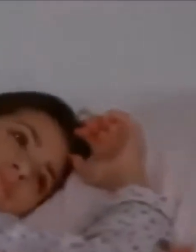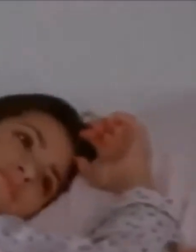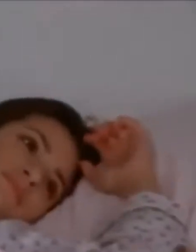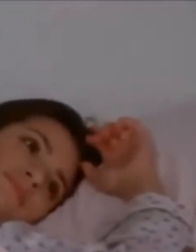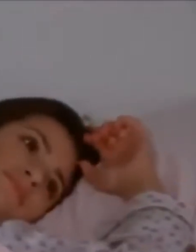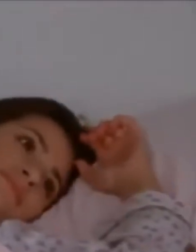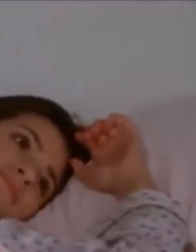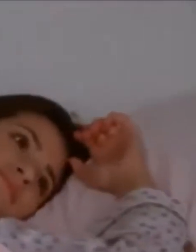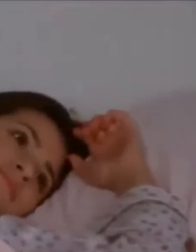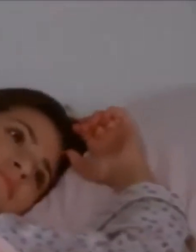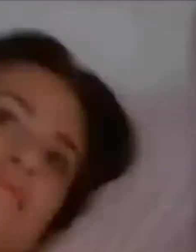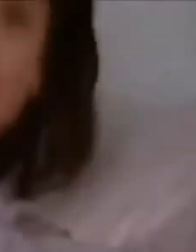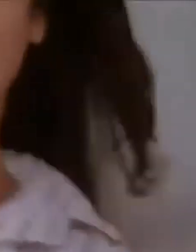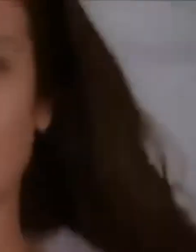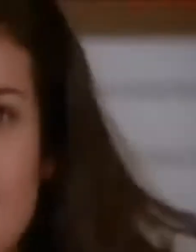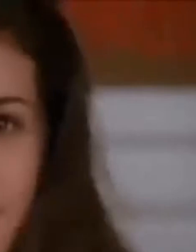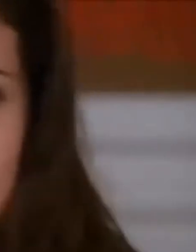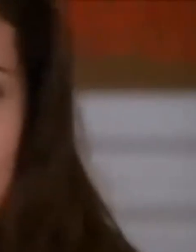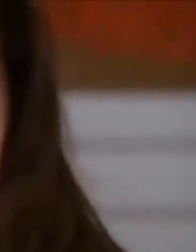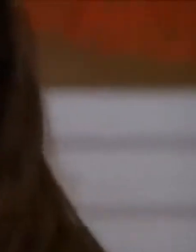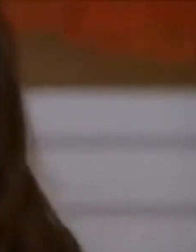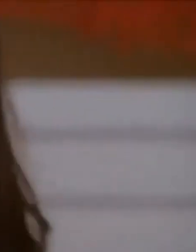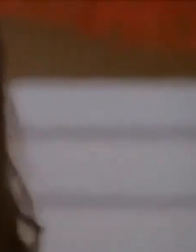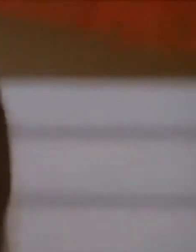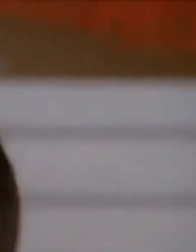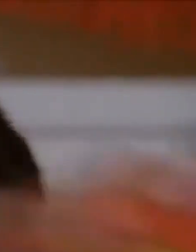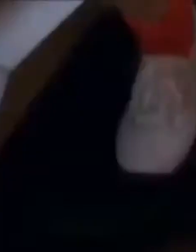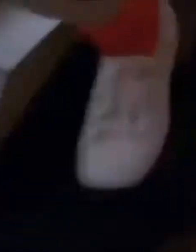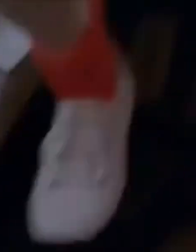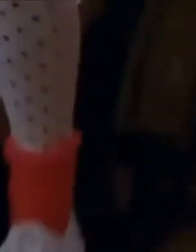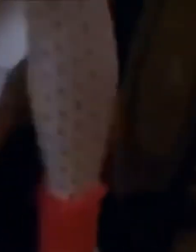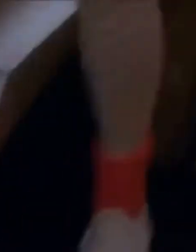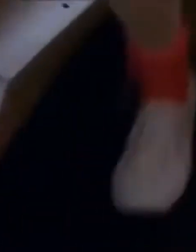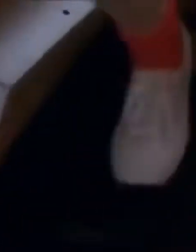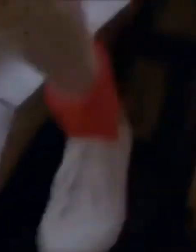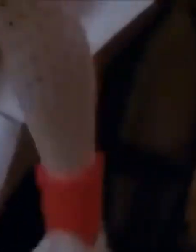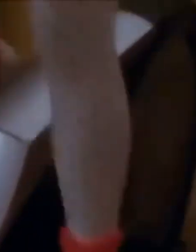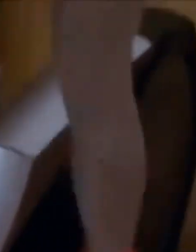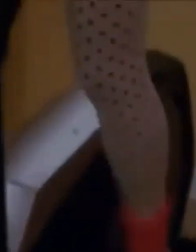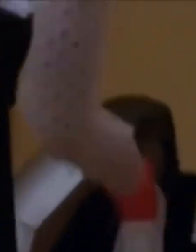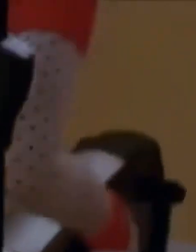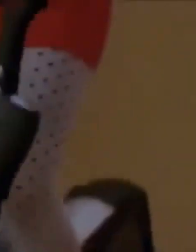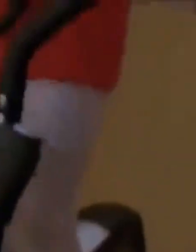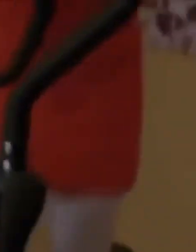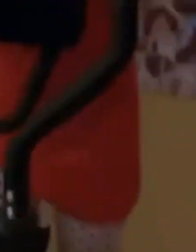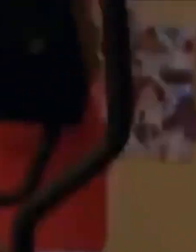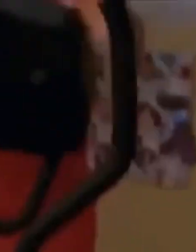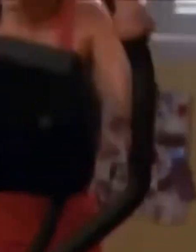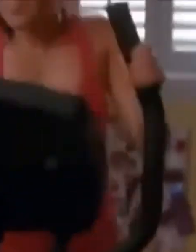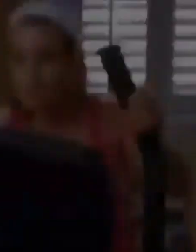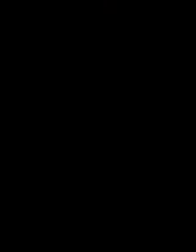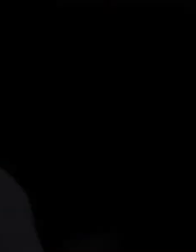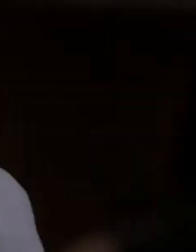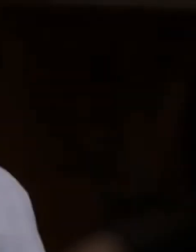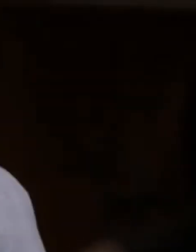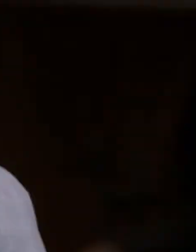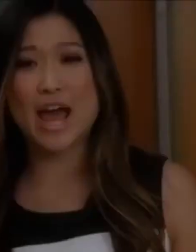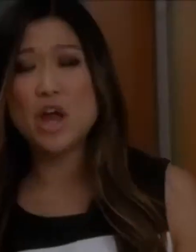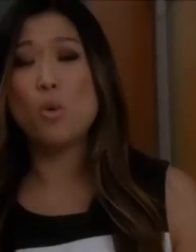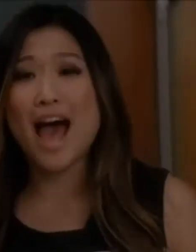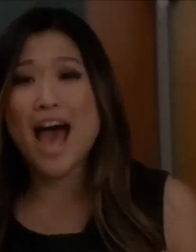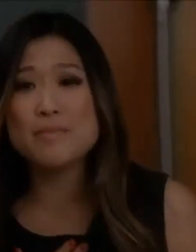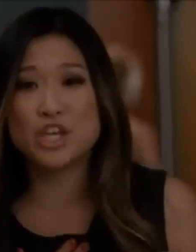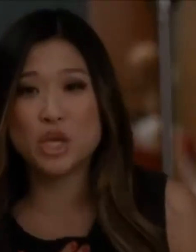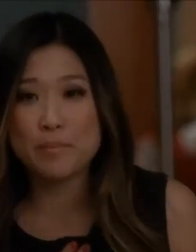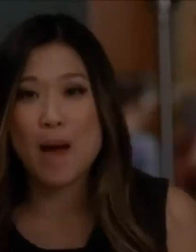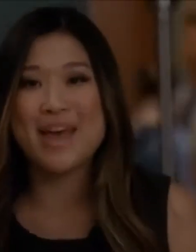a.m. every day. I have my protein shake with banana and flaxseed oil. And by 6:10, I'm on the elliptical. You want props to move